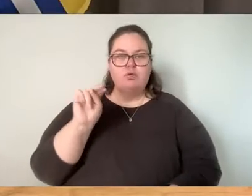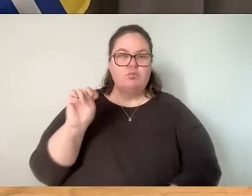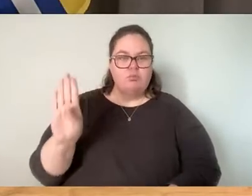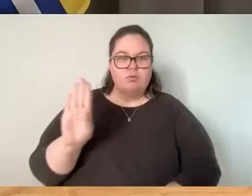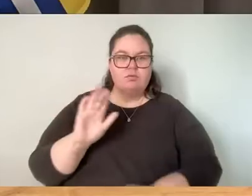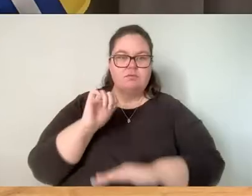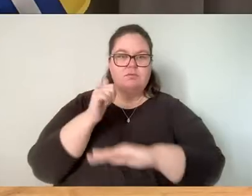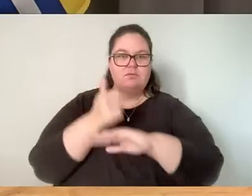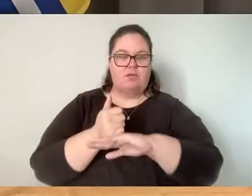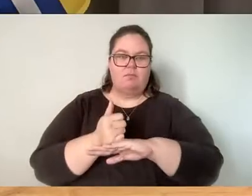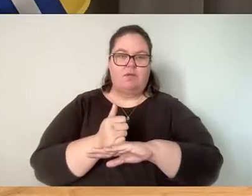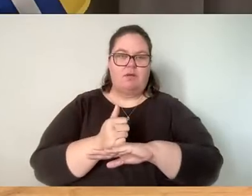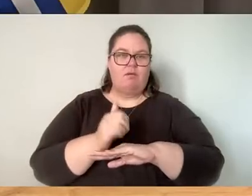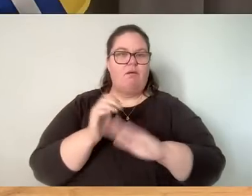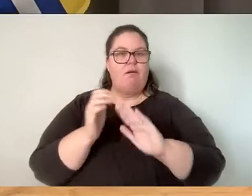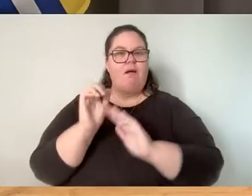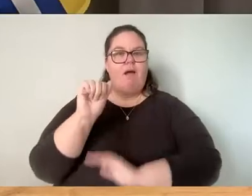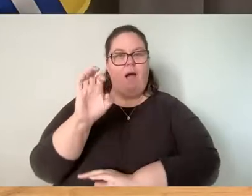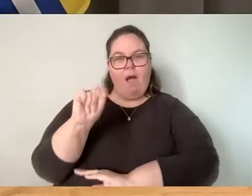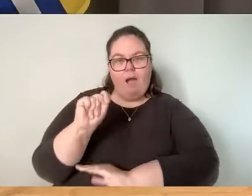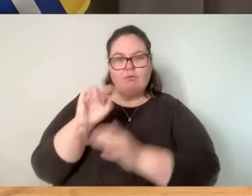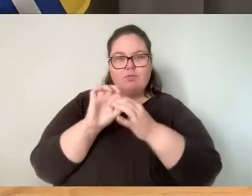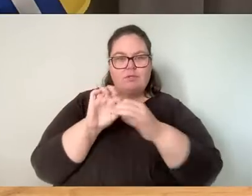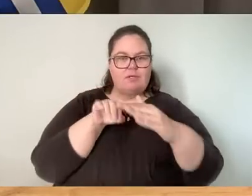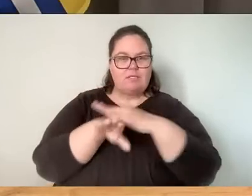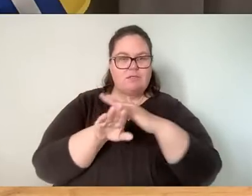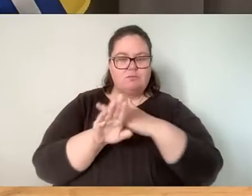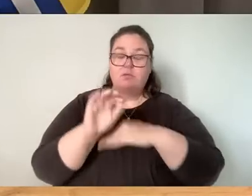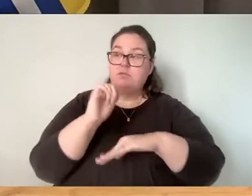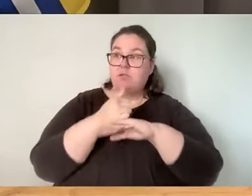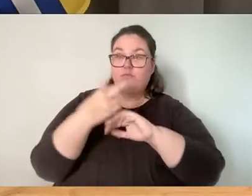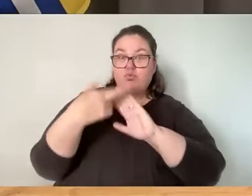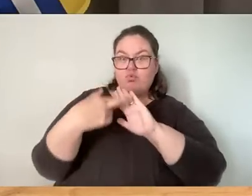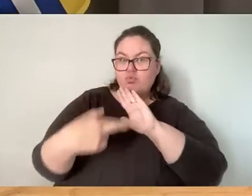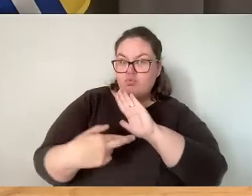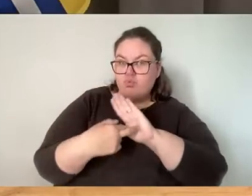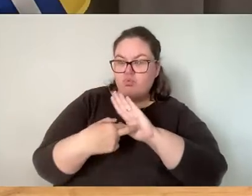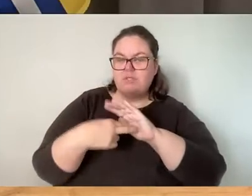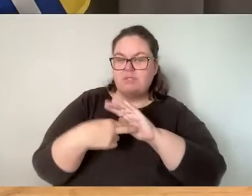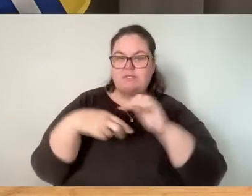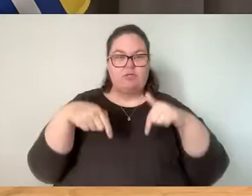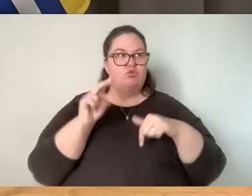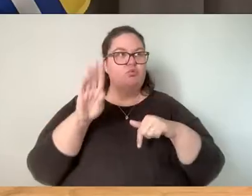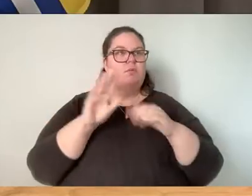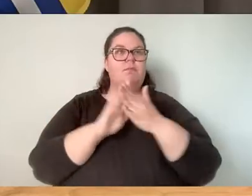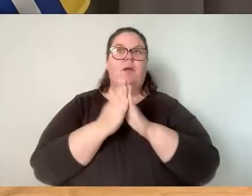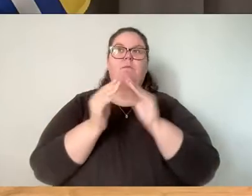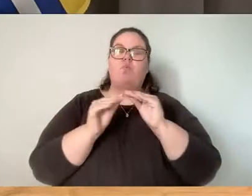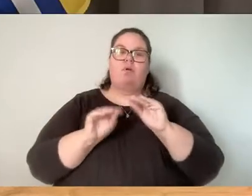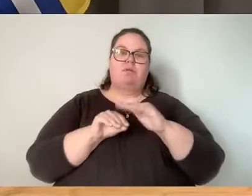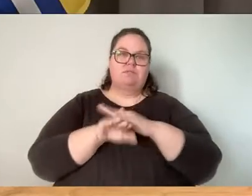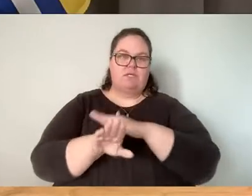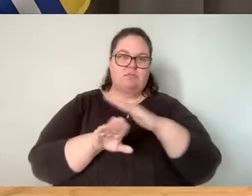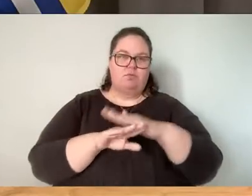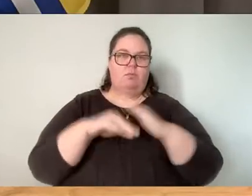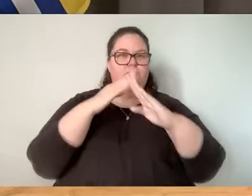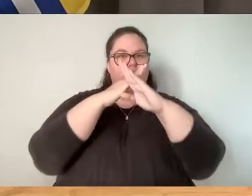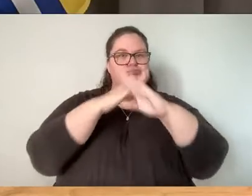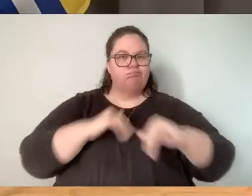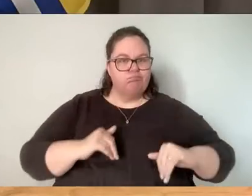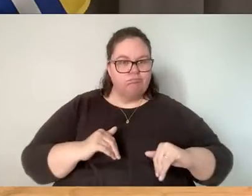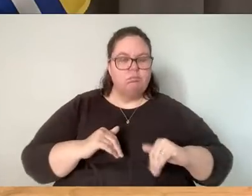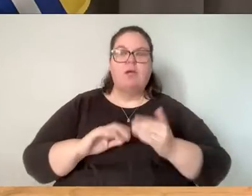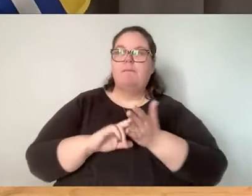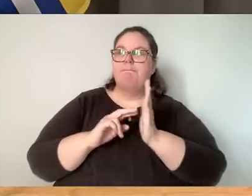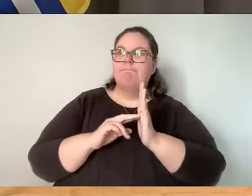Accessibility Act, which set clear rules to make our province more accessible. That legislation aims to identify,